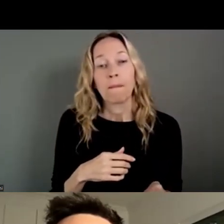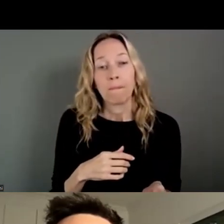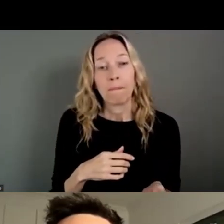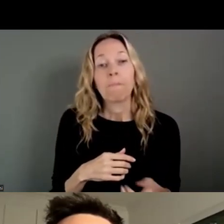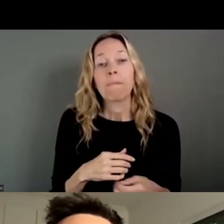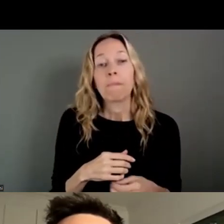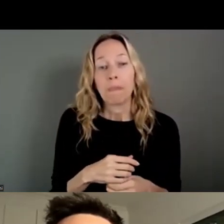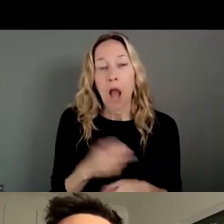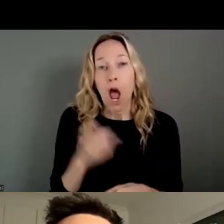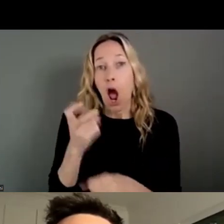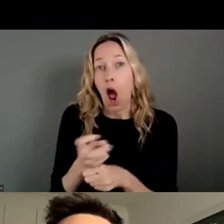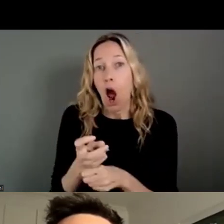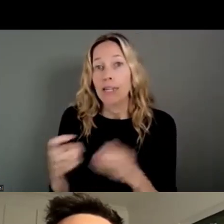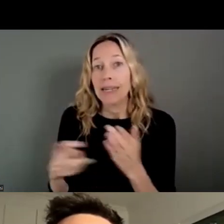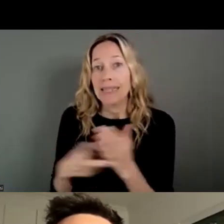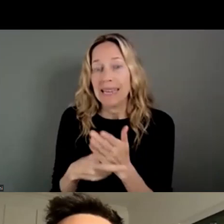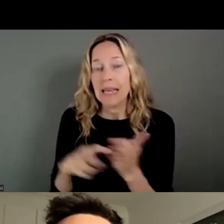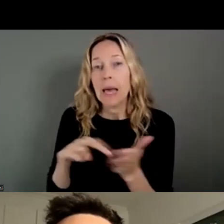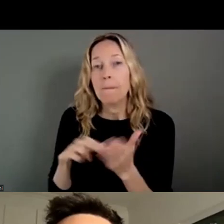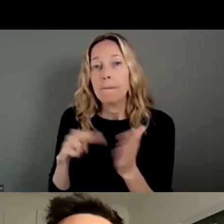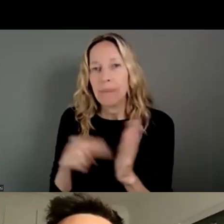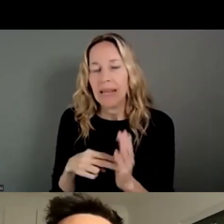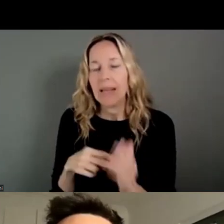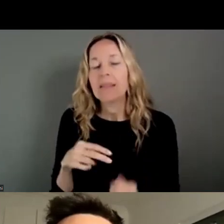back. That to me is hard ticket.